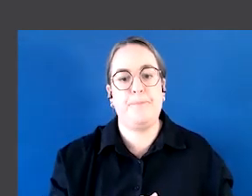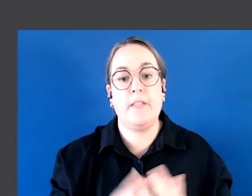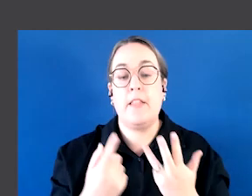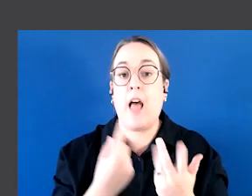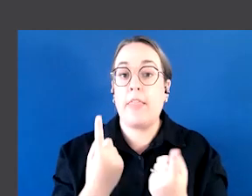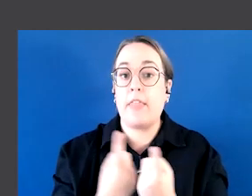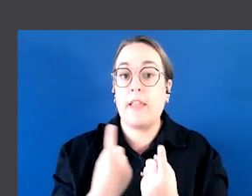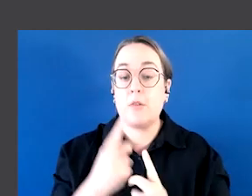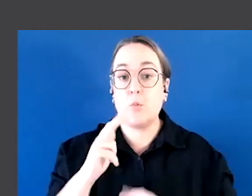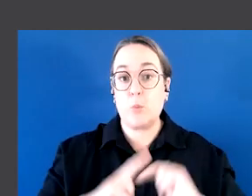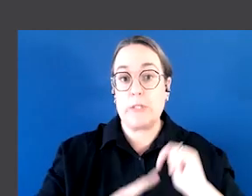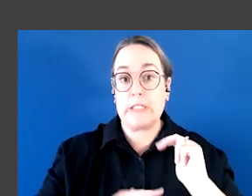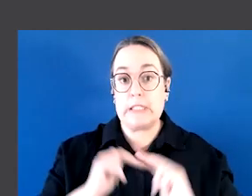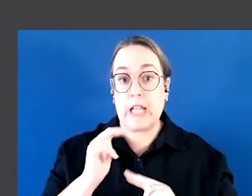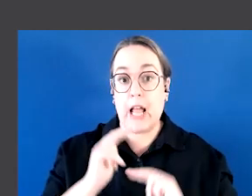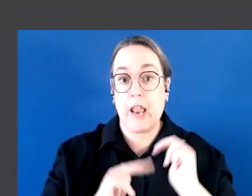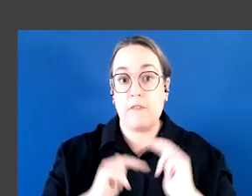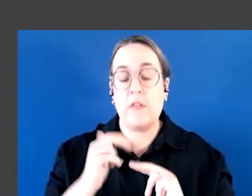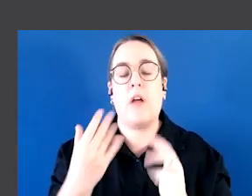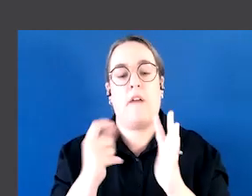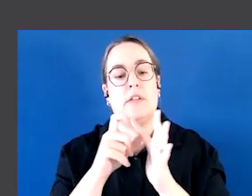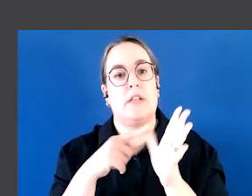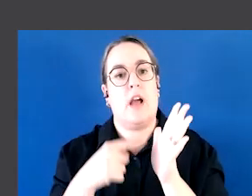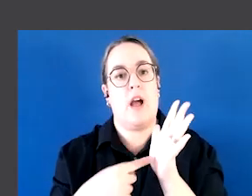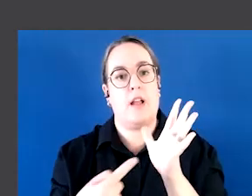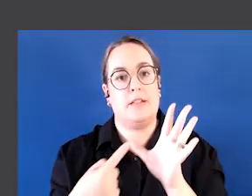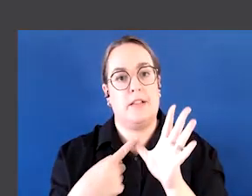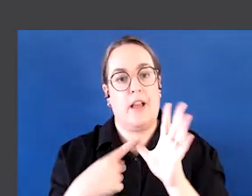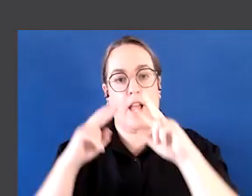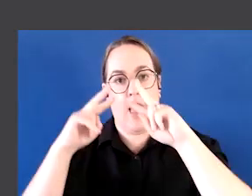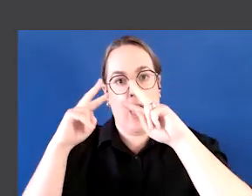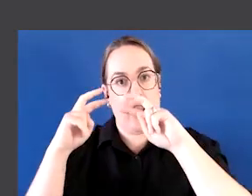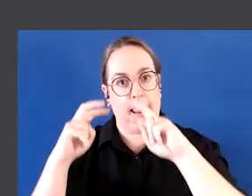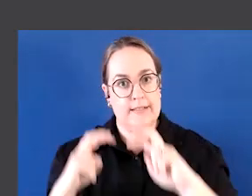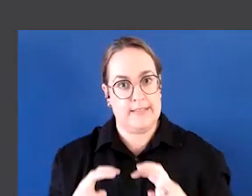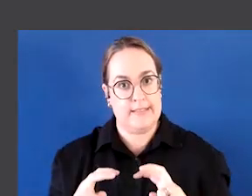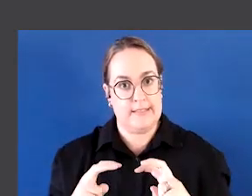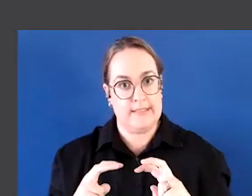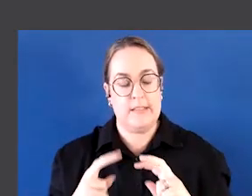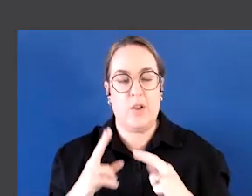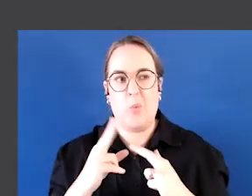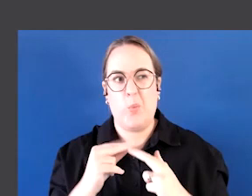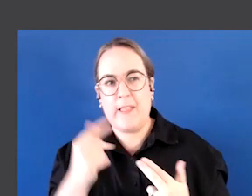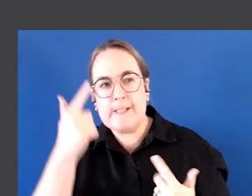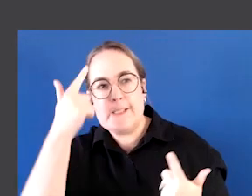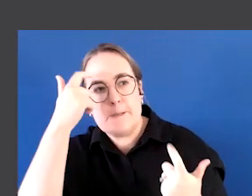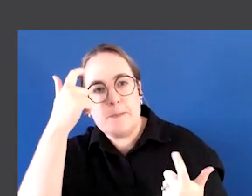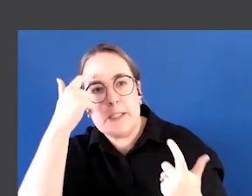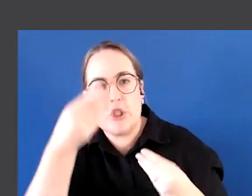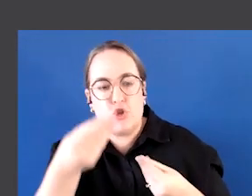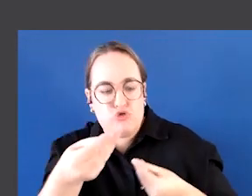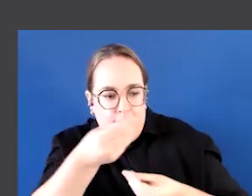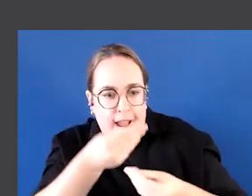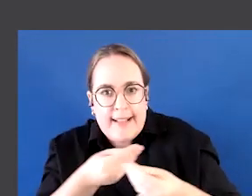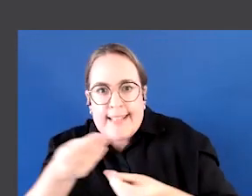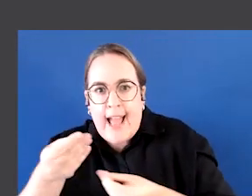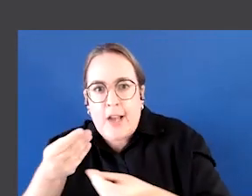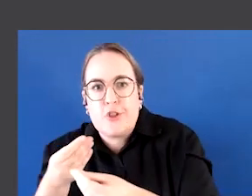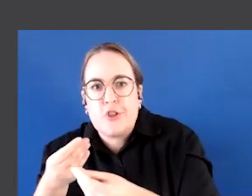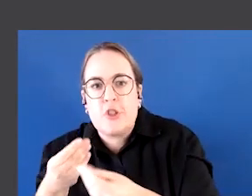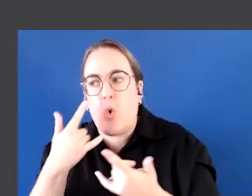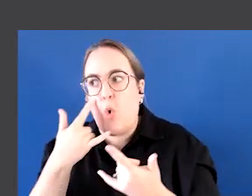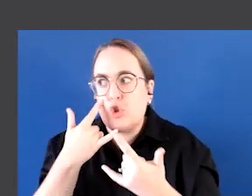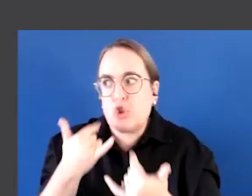quickly as possible. And the other thing that we've developed is we've developed some data analytics programs, particularly around some suspicious